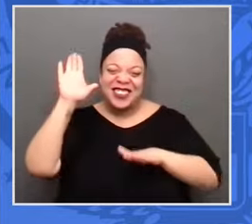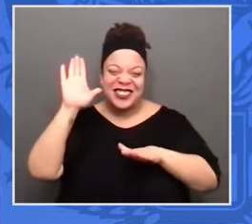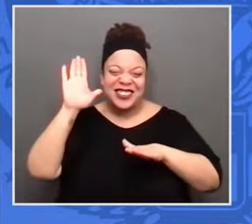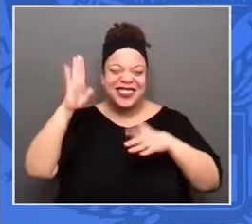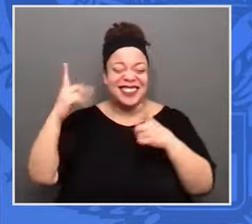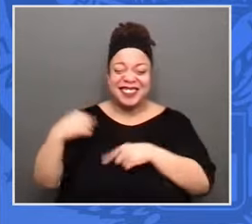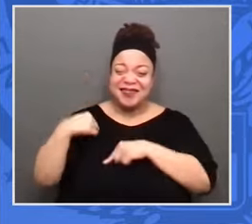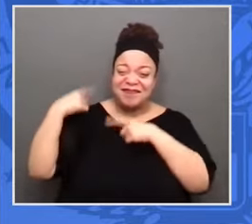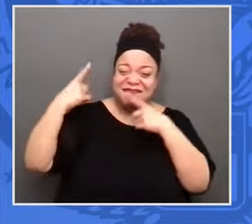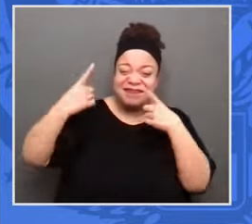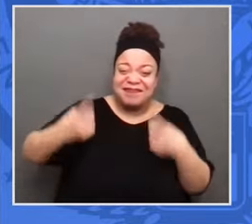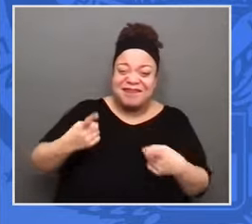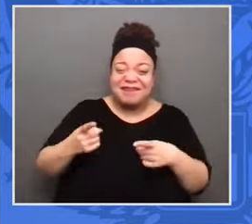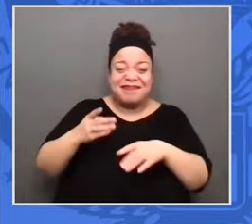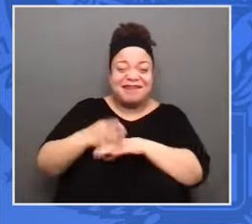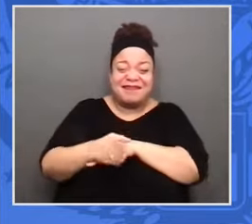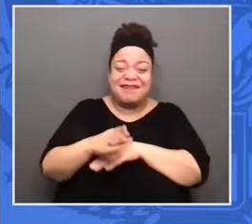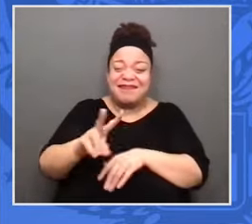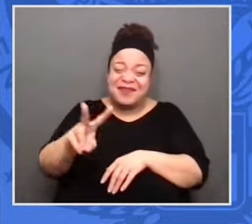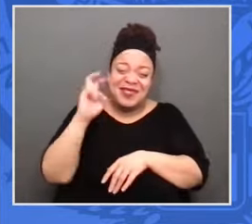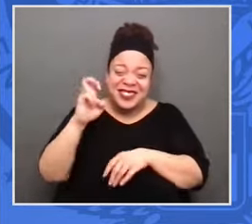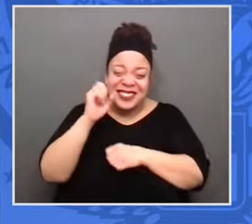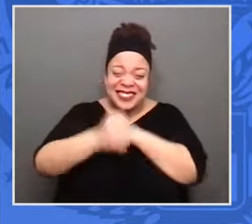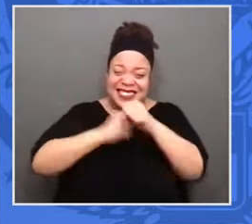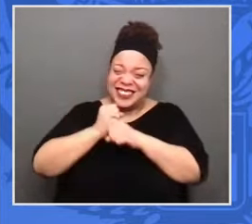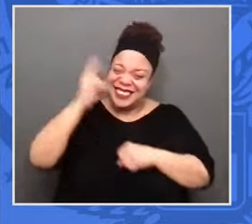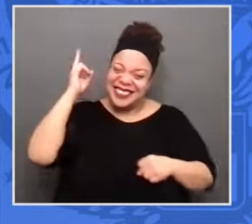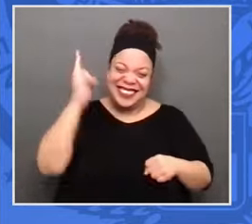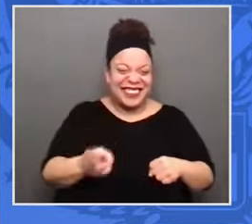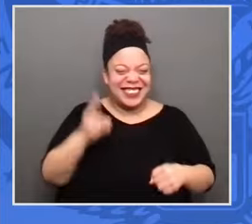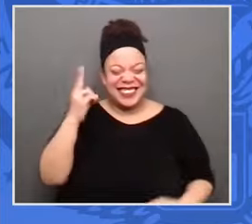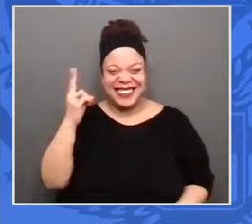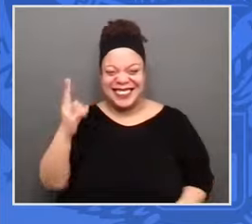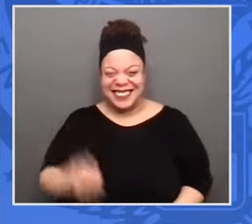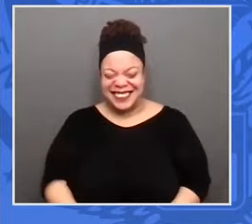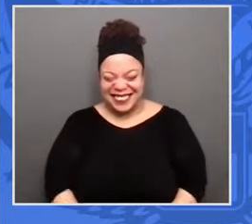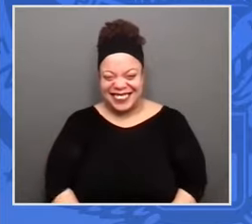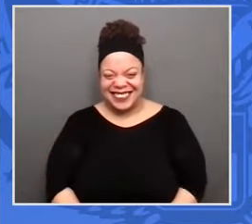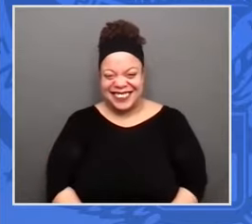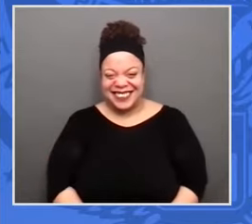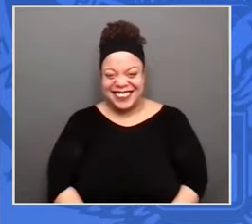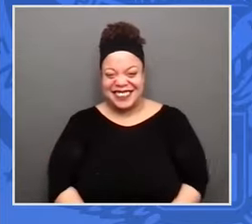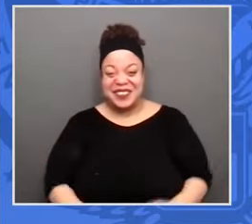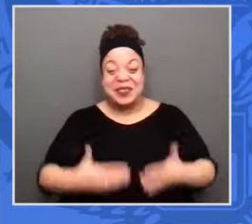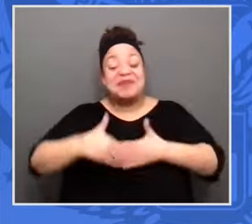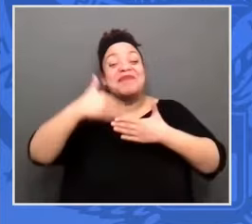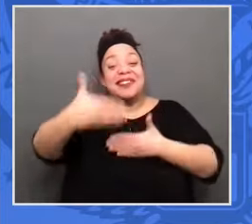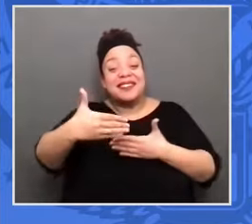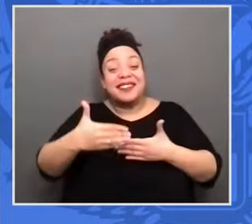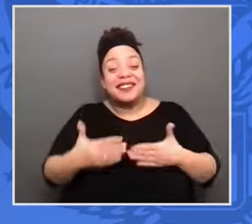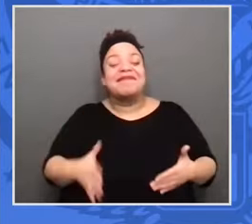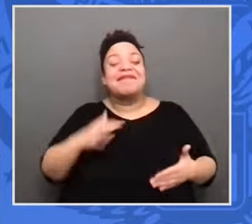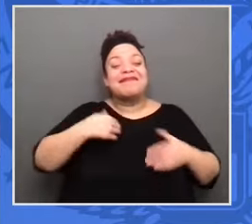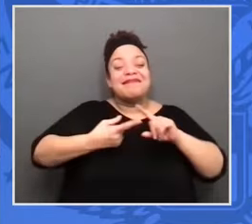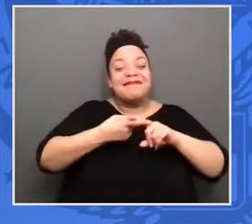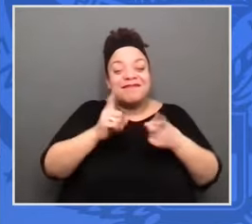up, our friends and neighbors across the country join the finale of Celebrating America.